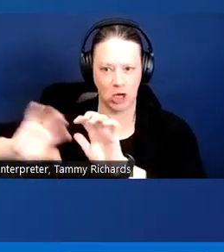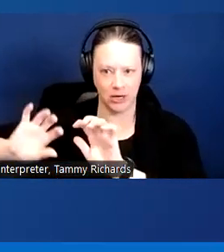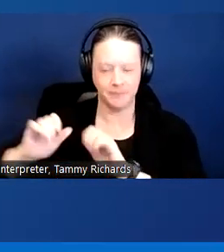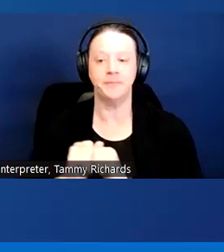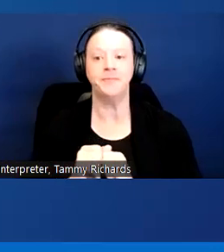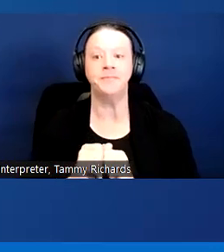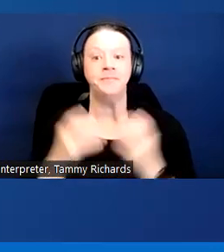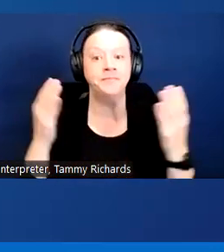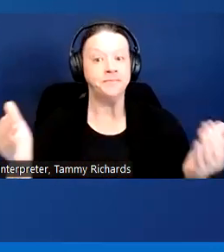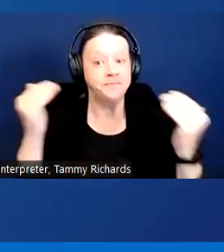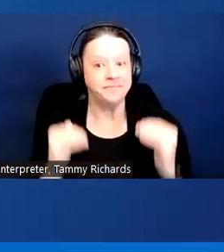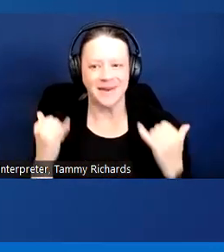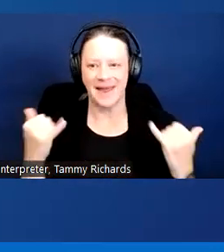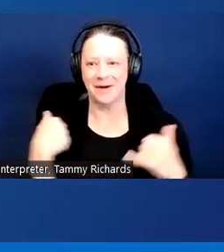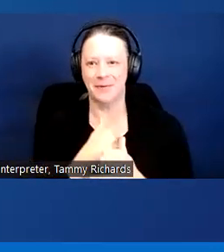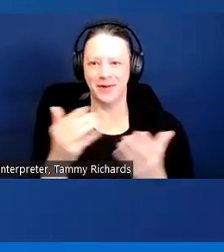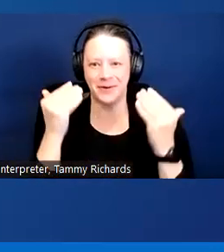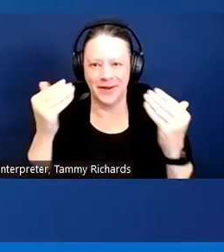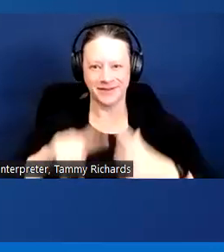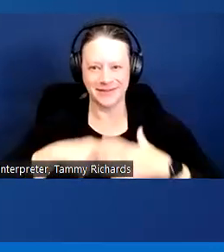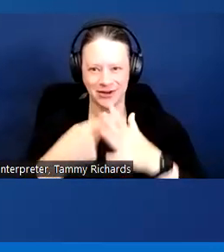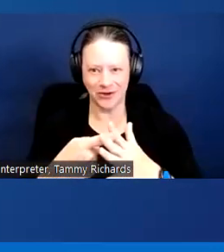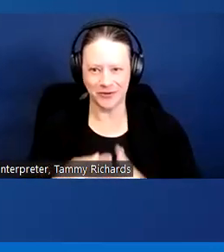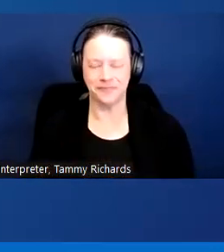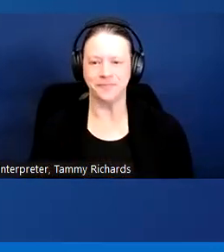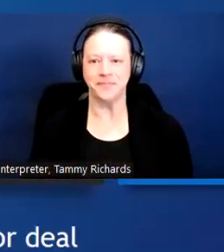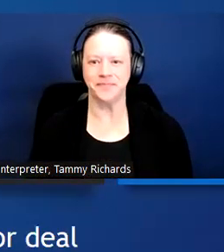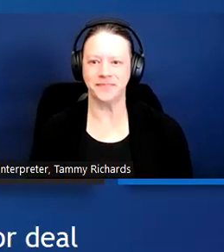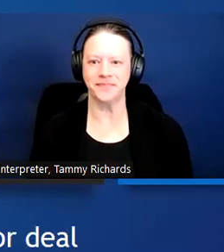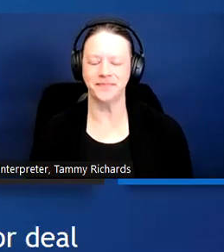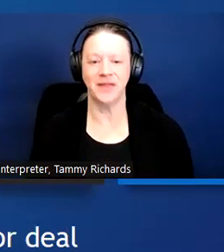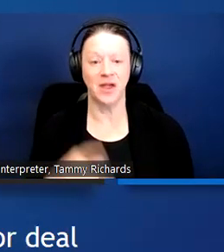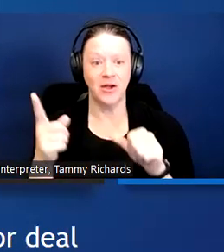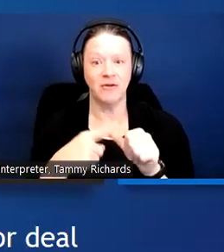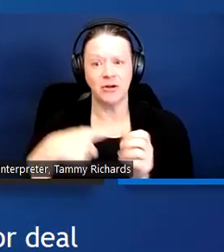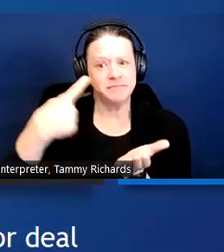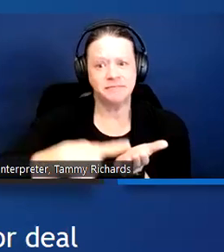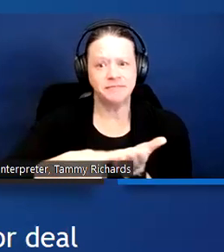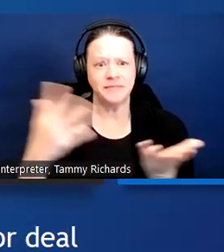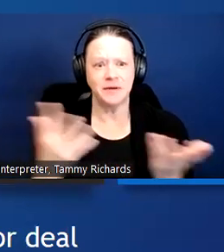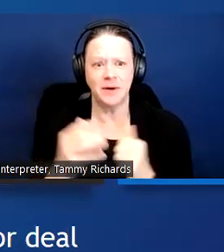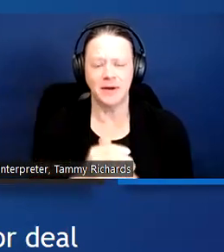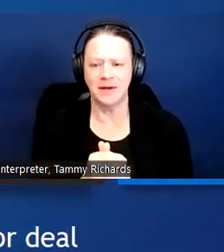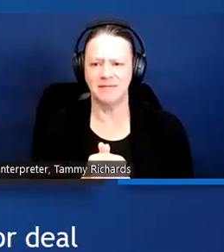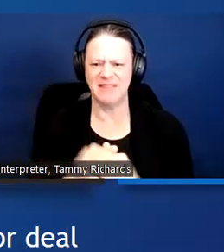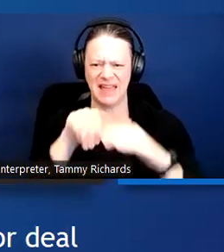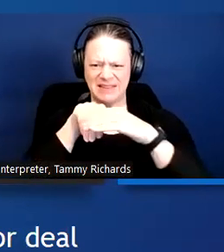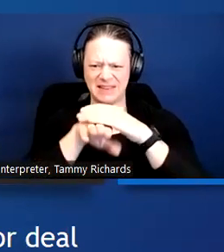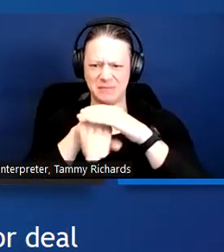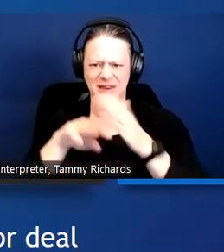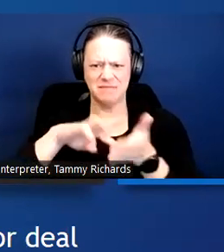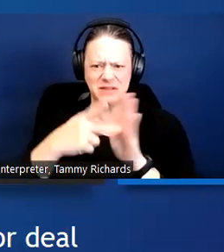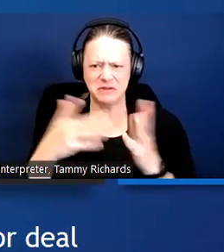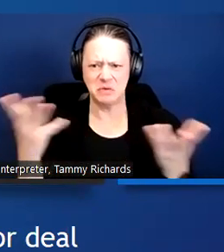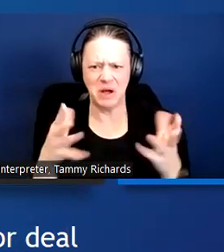ahead and get started. So, the first thing I want to talk about is, what is accessibility? Let's define